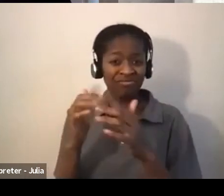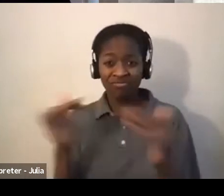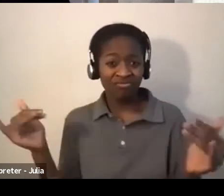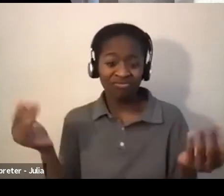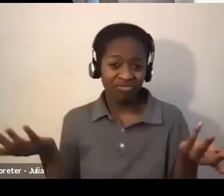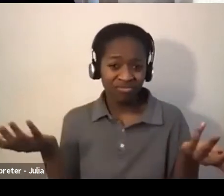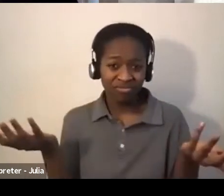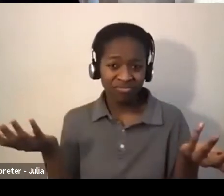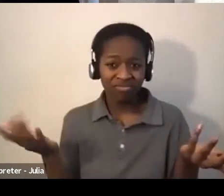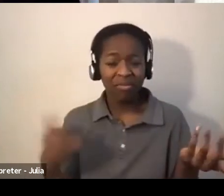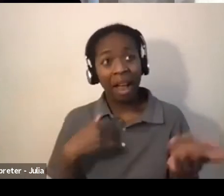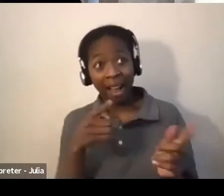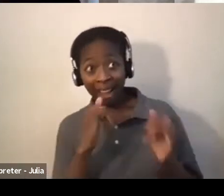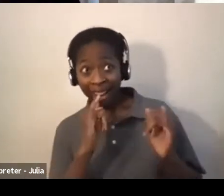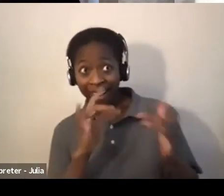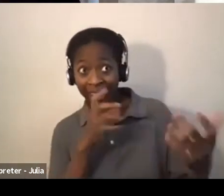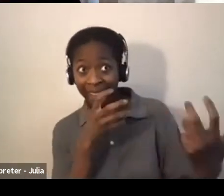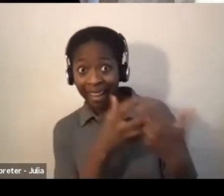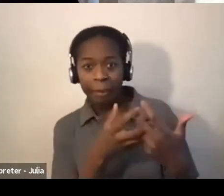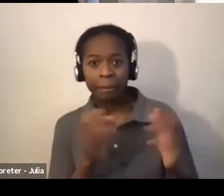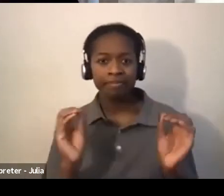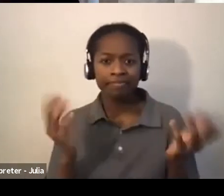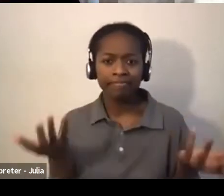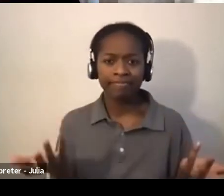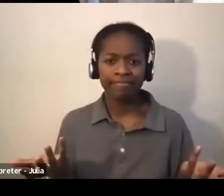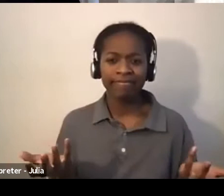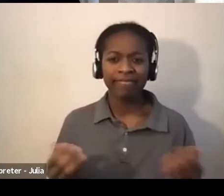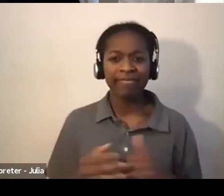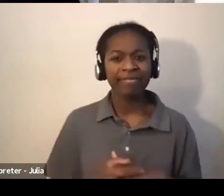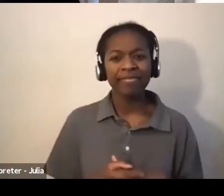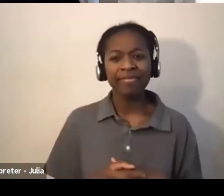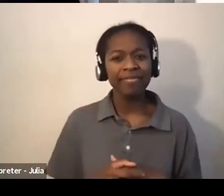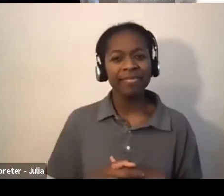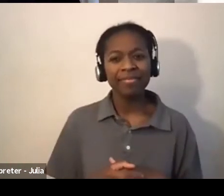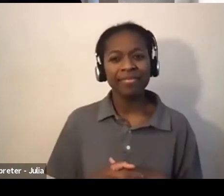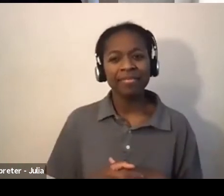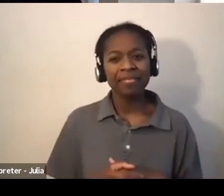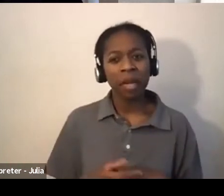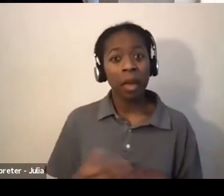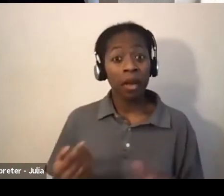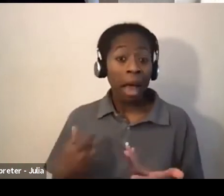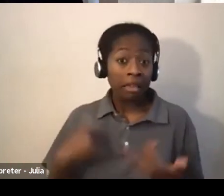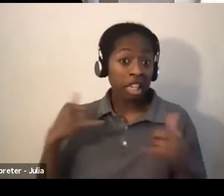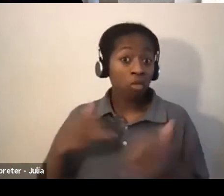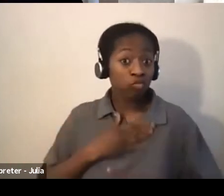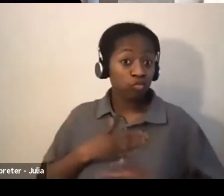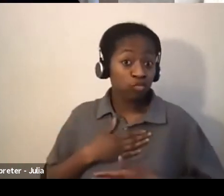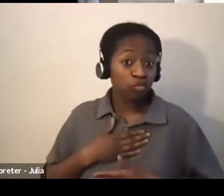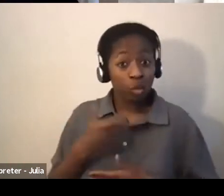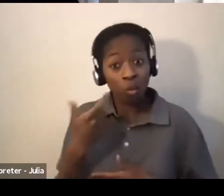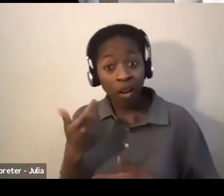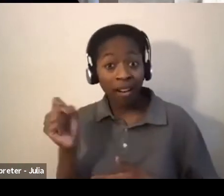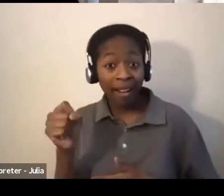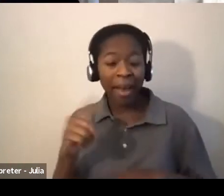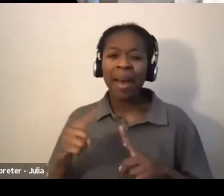that I figured looked like me. But I would say it didn't take my interest away from cartoons,